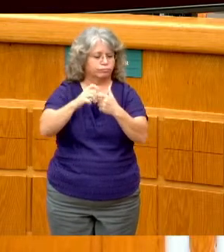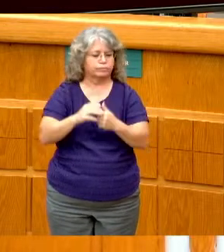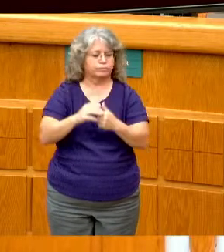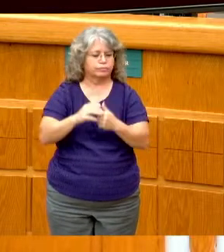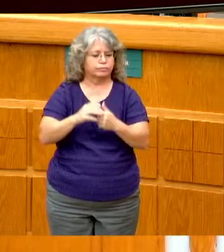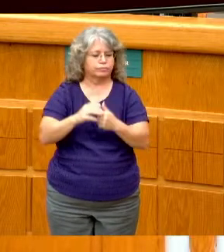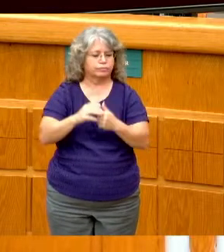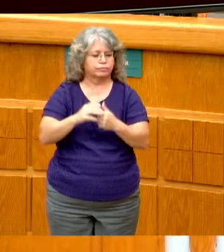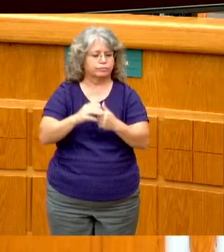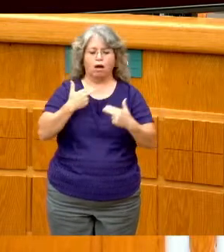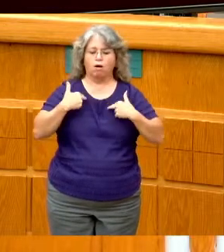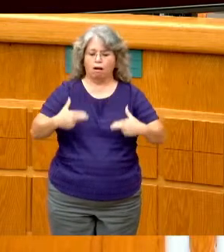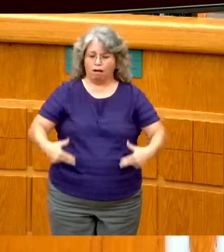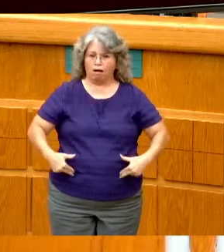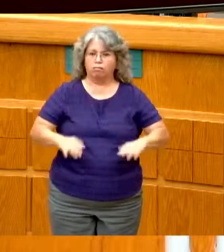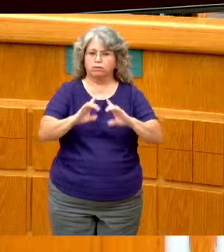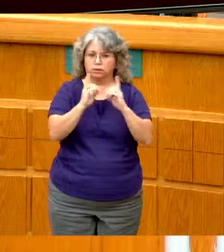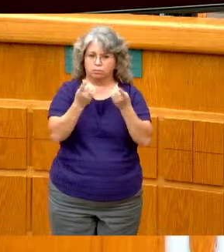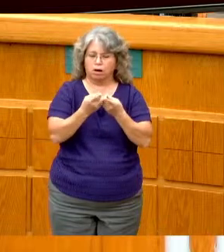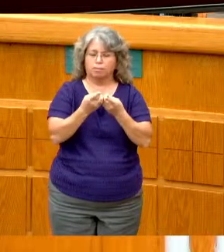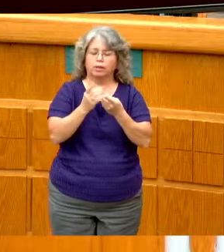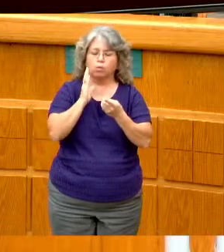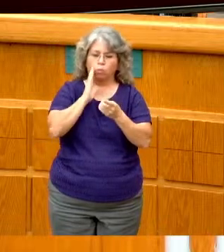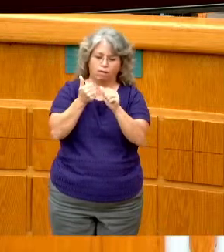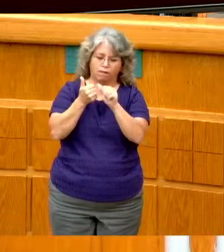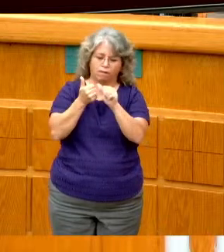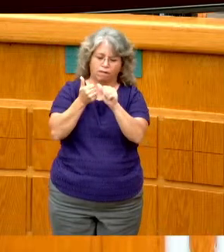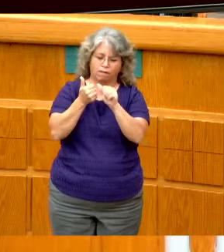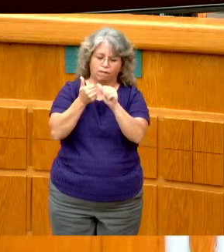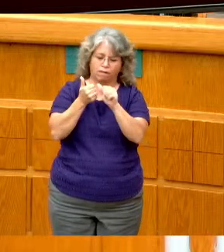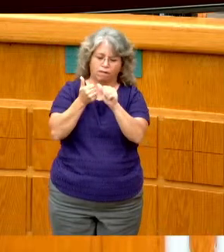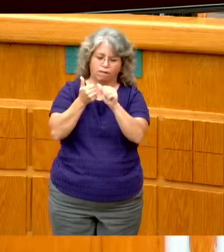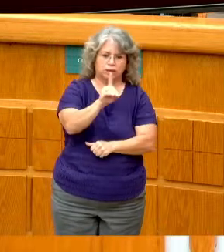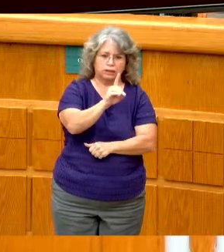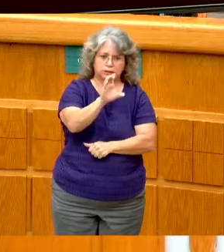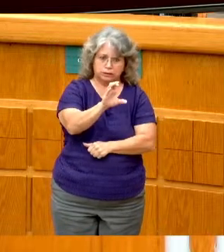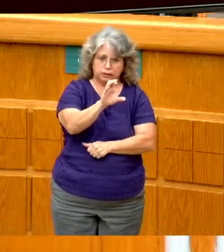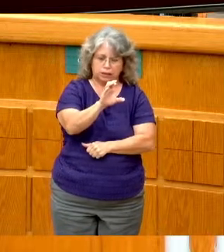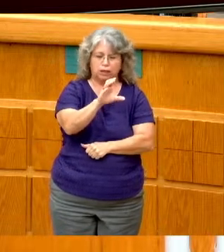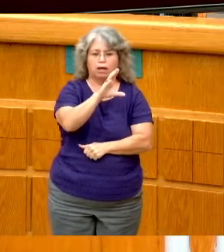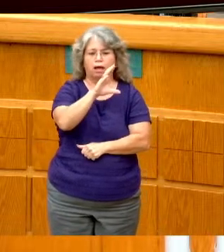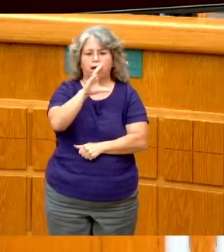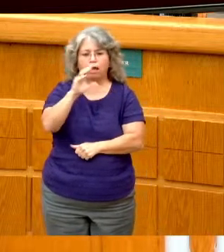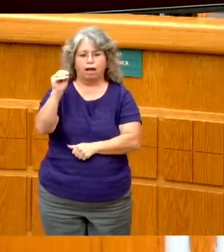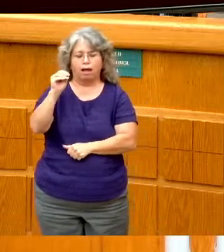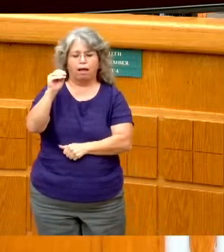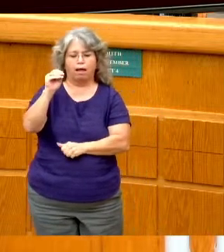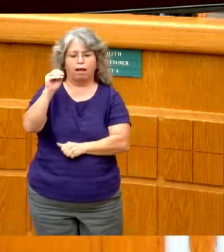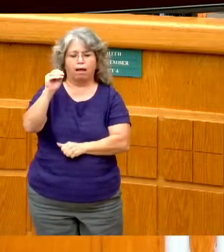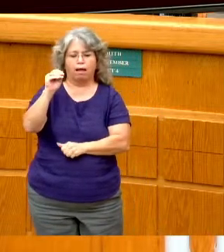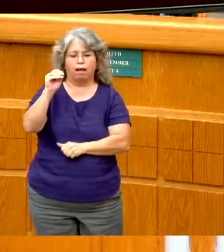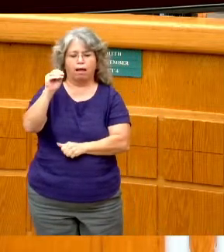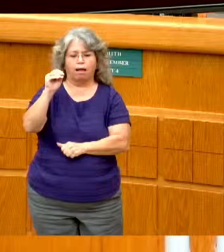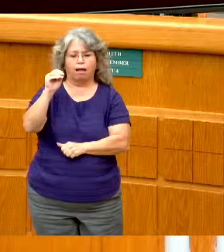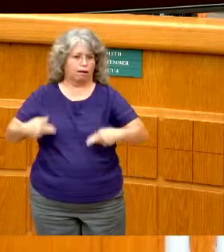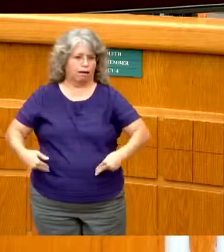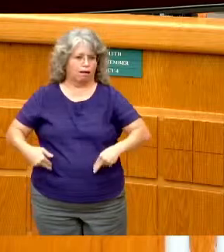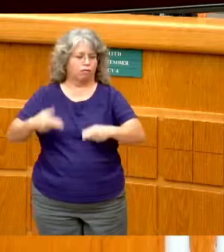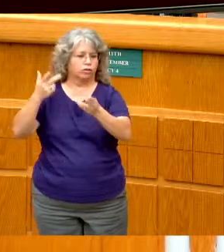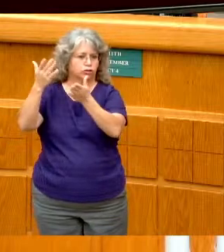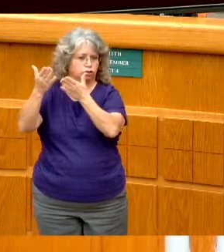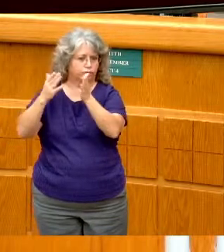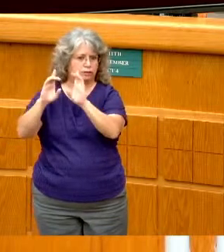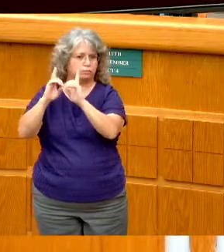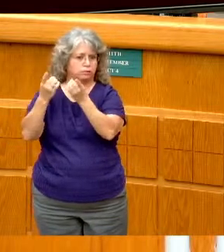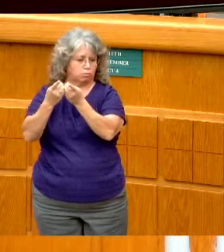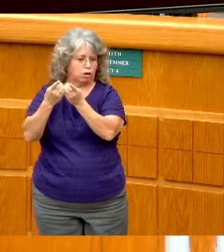health district continues to follow CDC guidelines and direction from the Texas Department of State Health Services